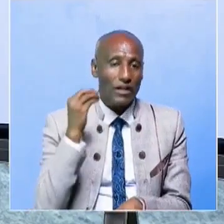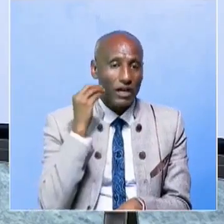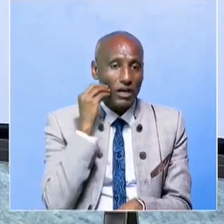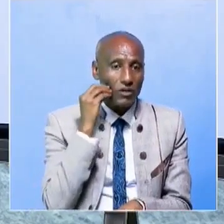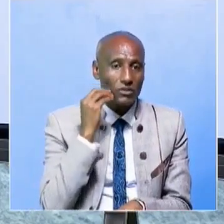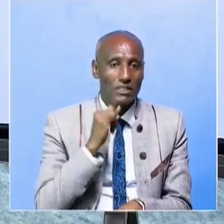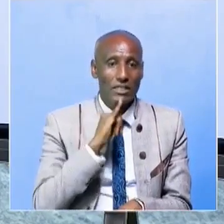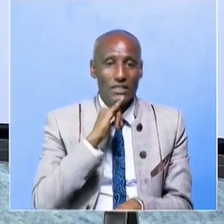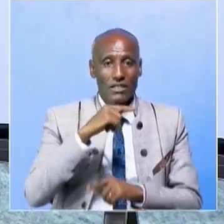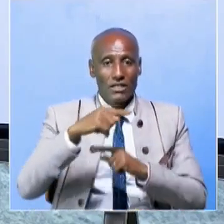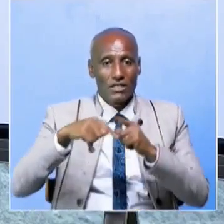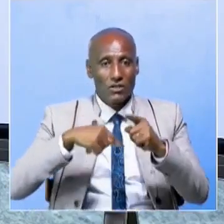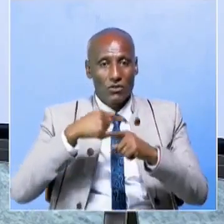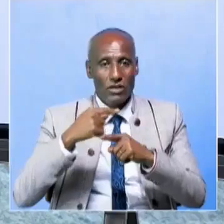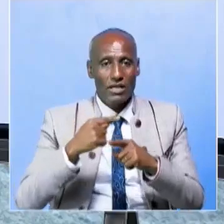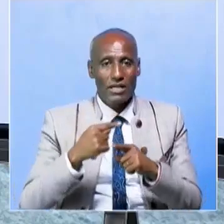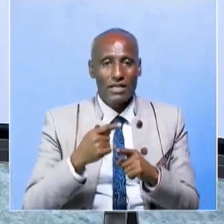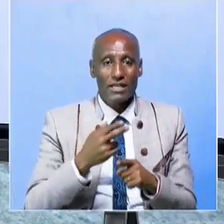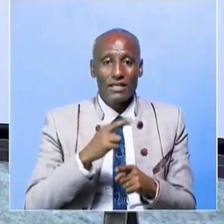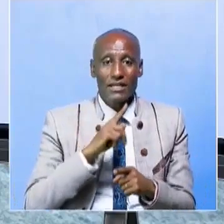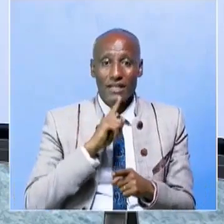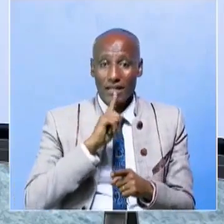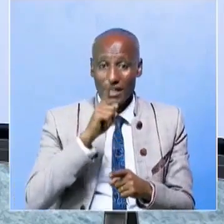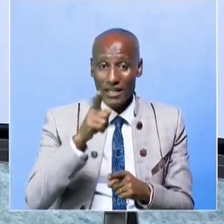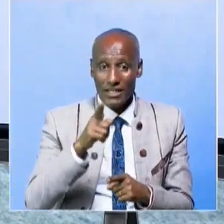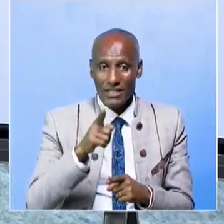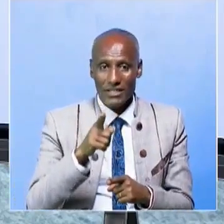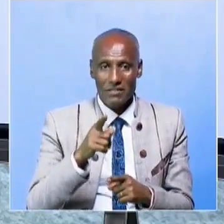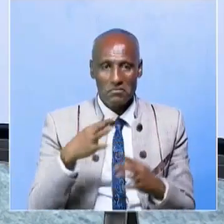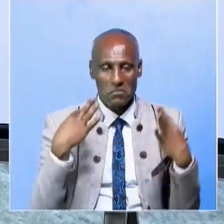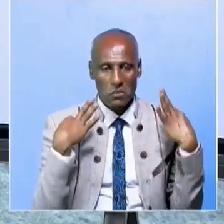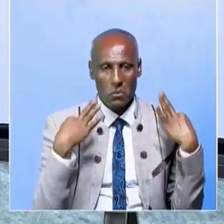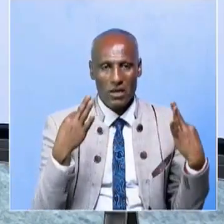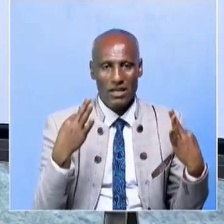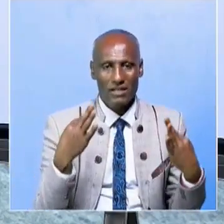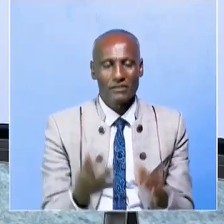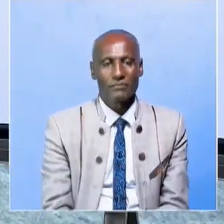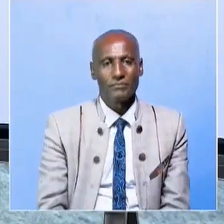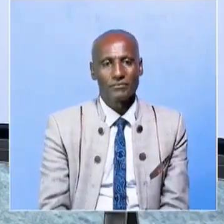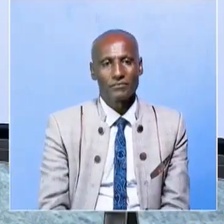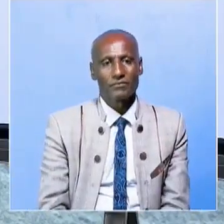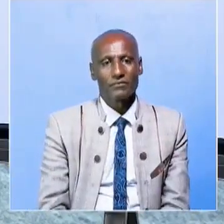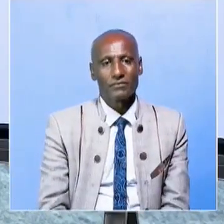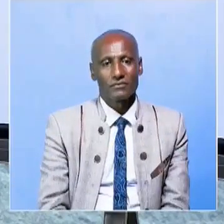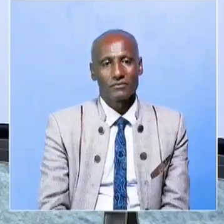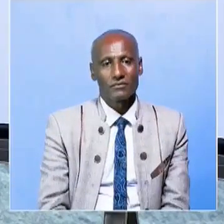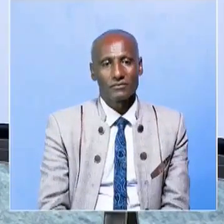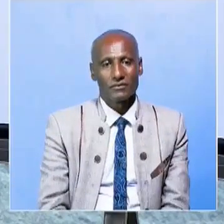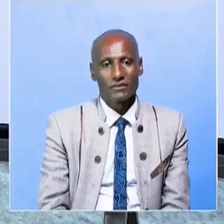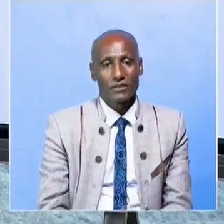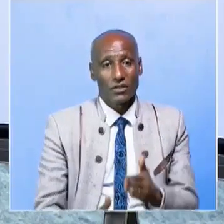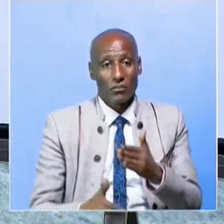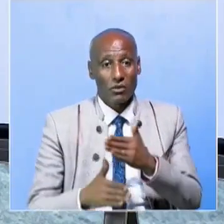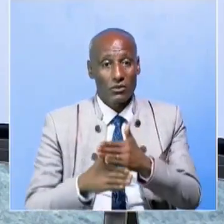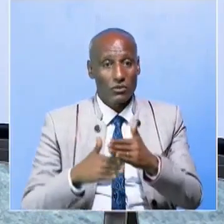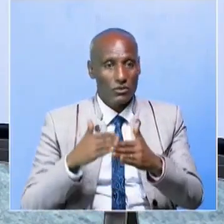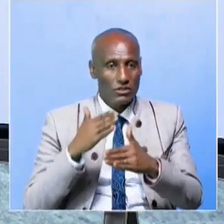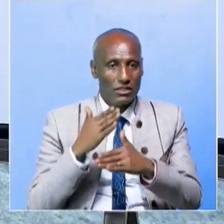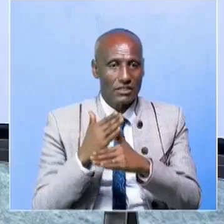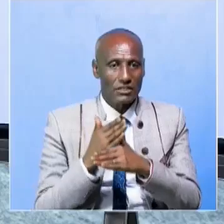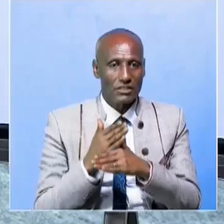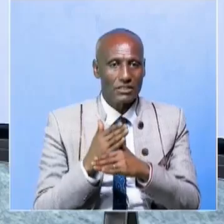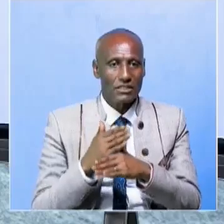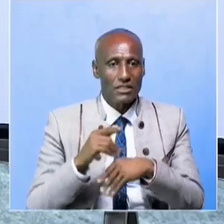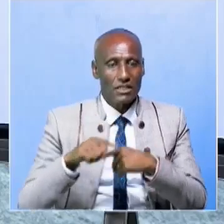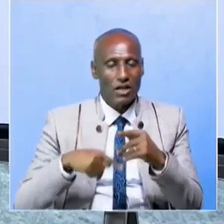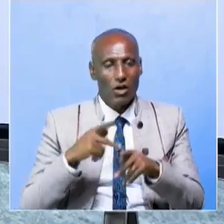house is going really well. Again, earlier we talked about construction and how people